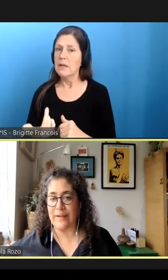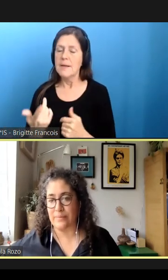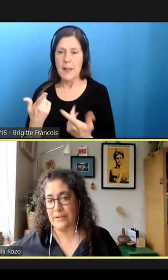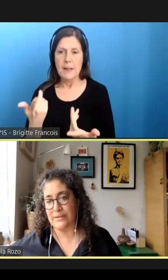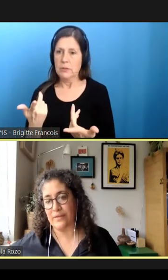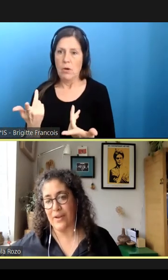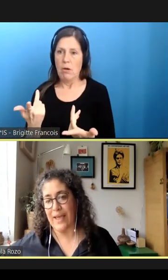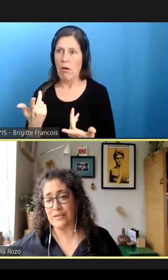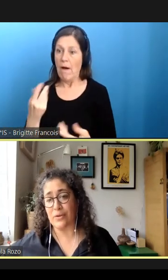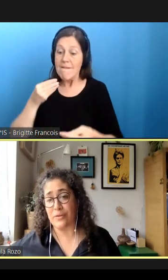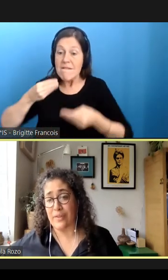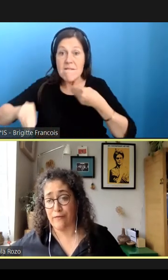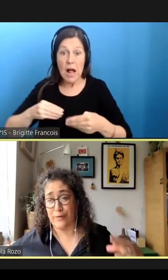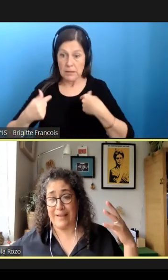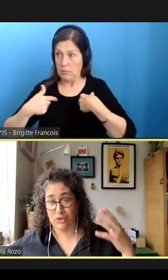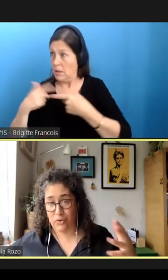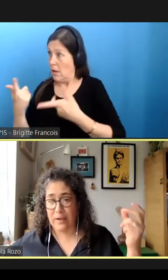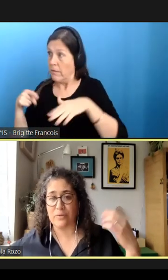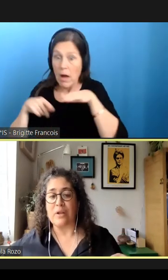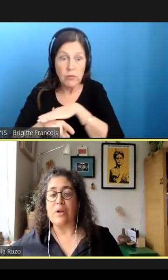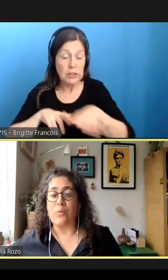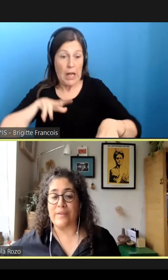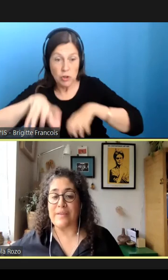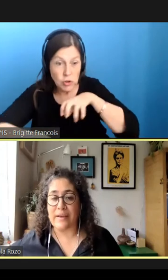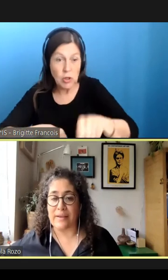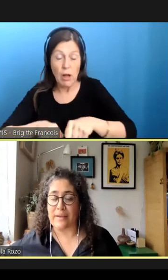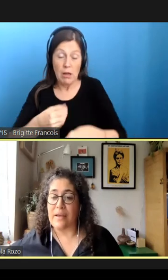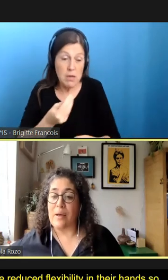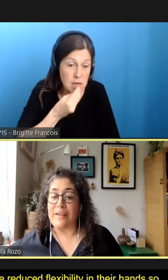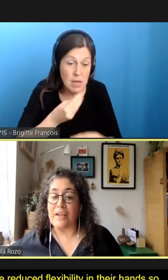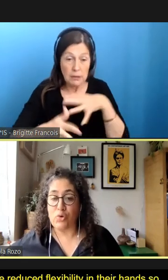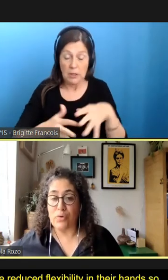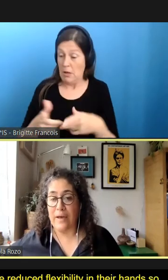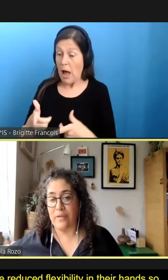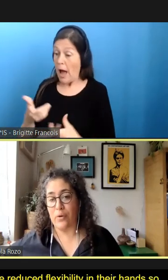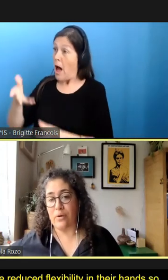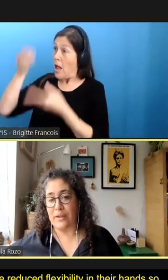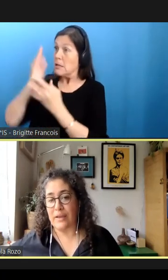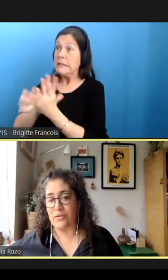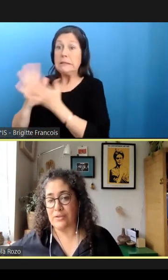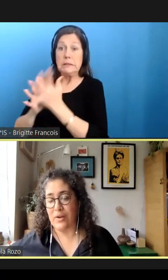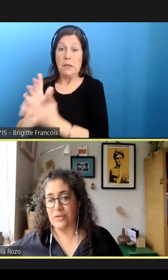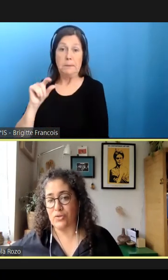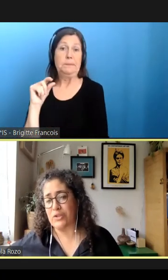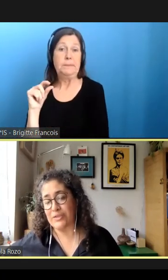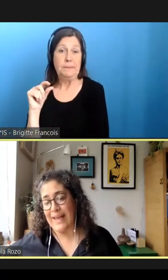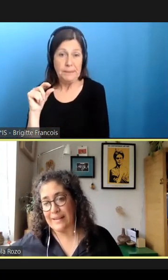reduced flexibility in their hands. So therefore, they struggle with signing. But they do have their own communication strategy, which sadly